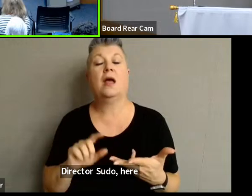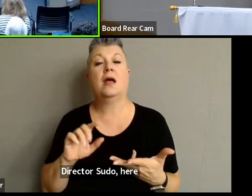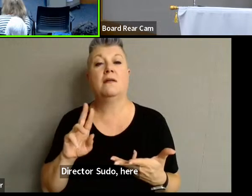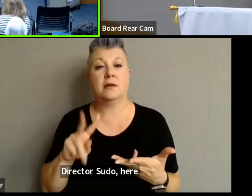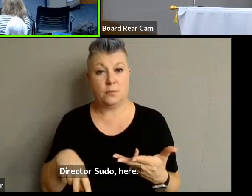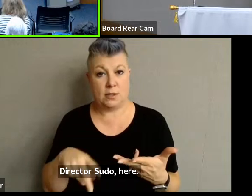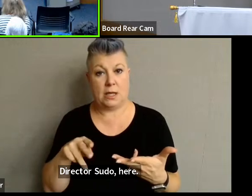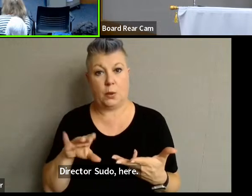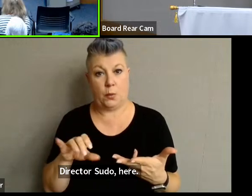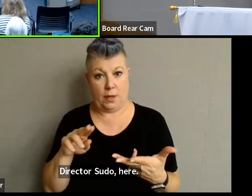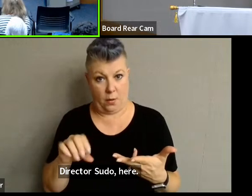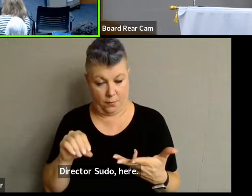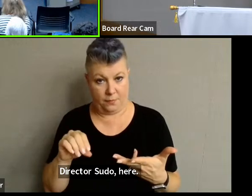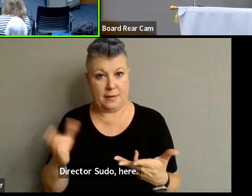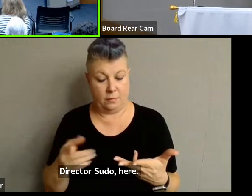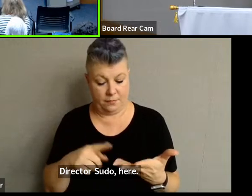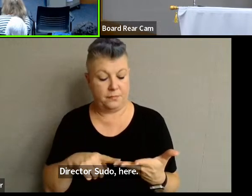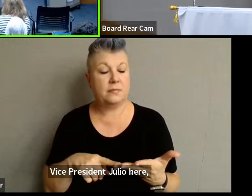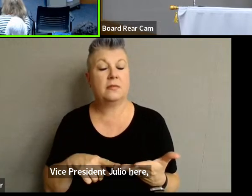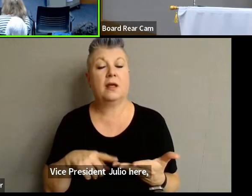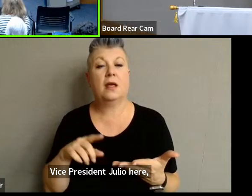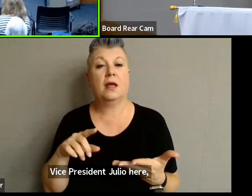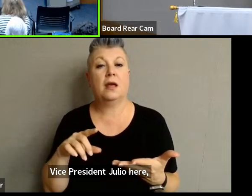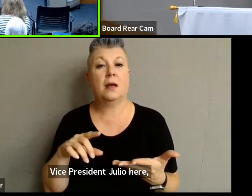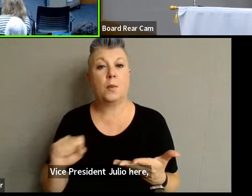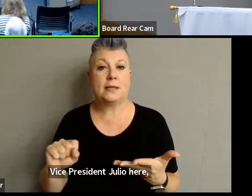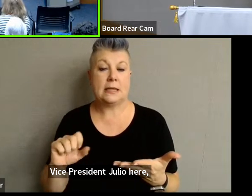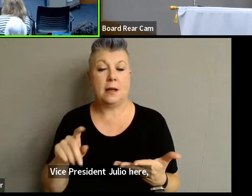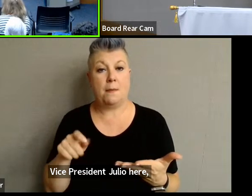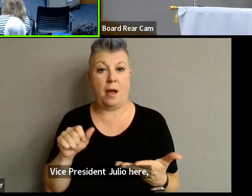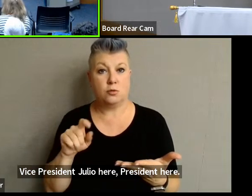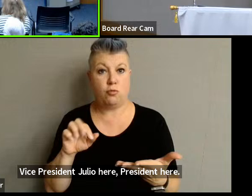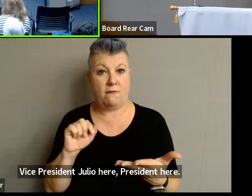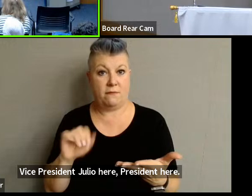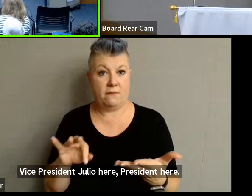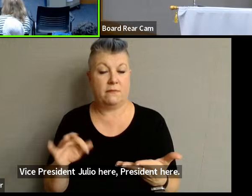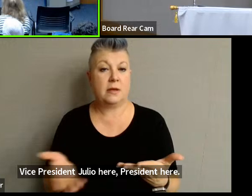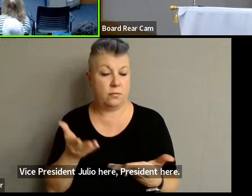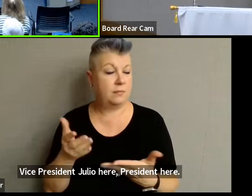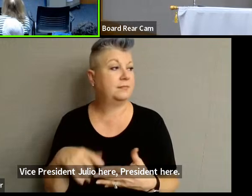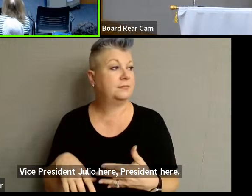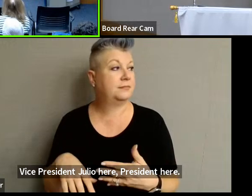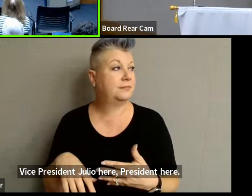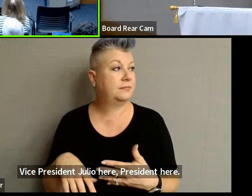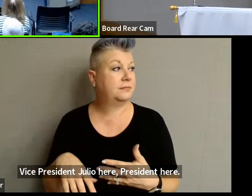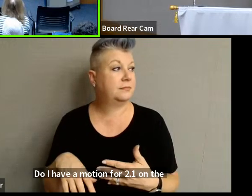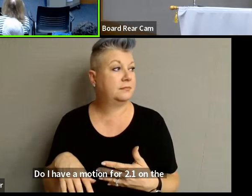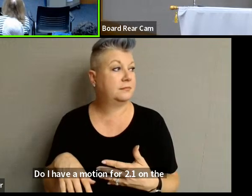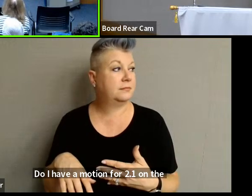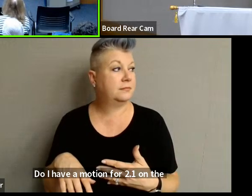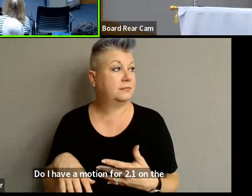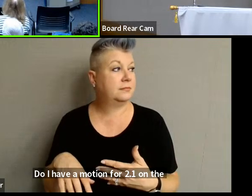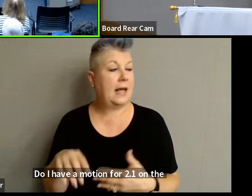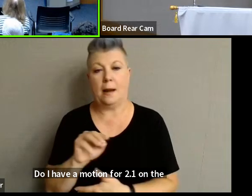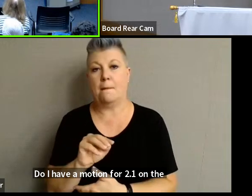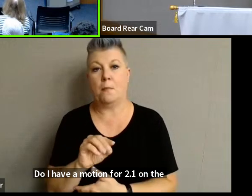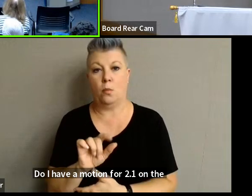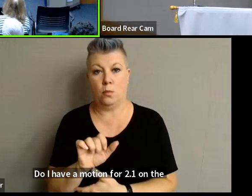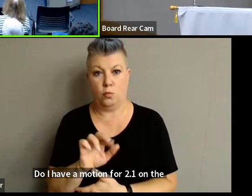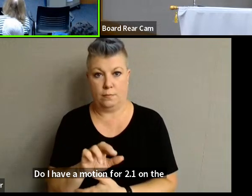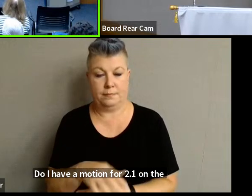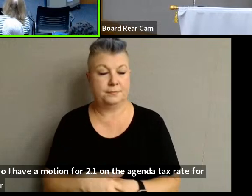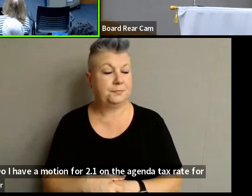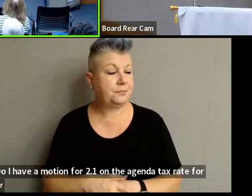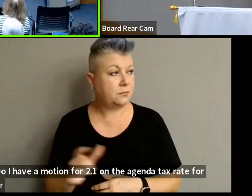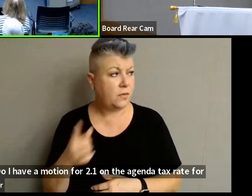Here. President Patra. Here. Do I have a motion for 2.1 on the agenda, tax rate for the FY25